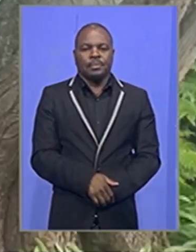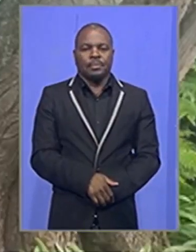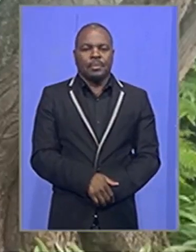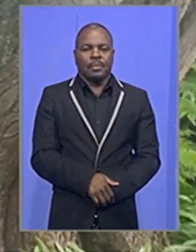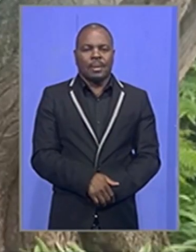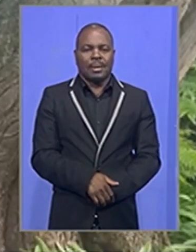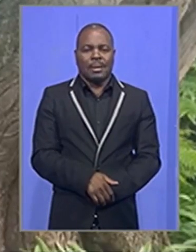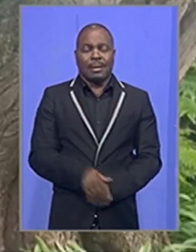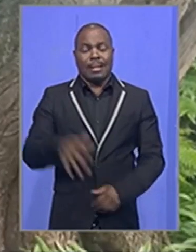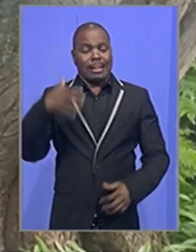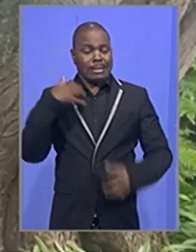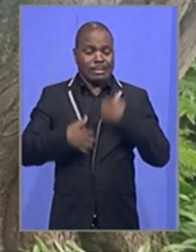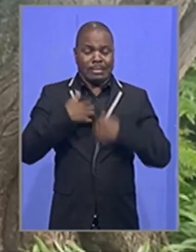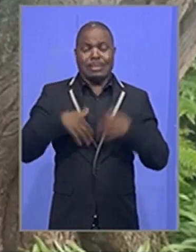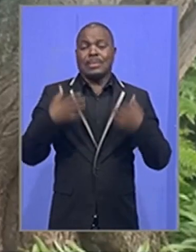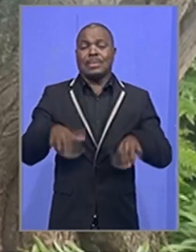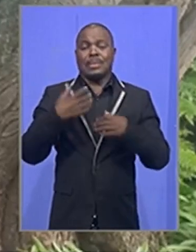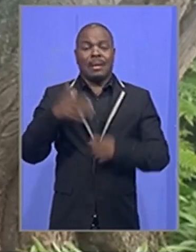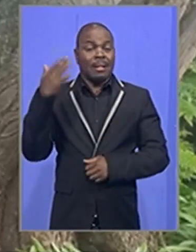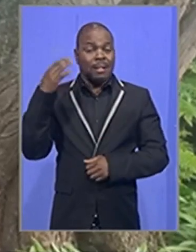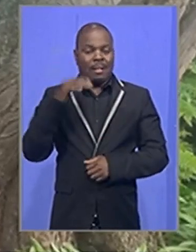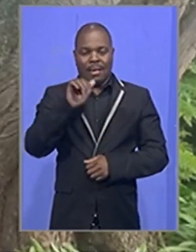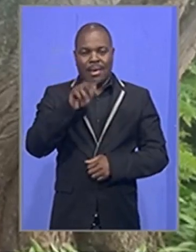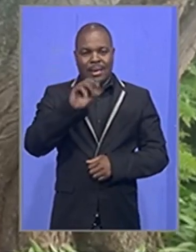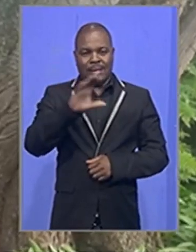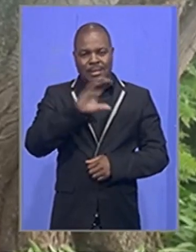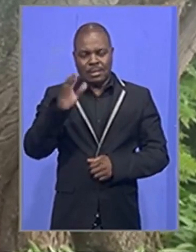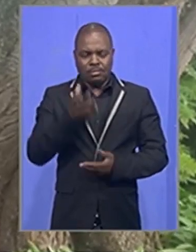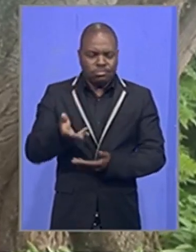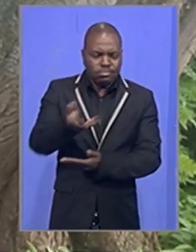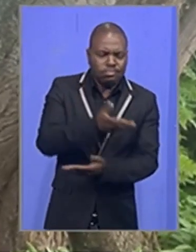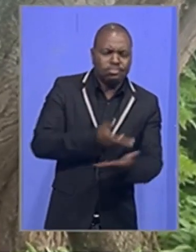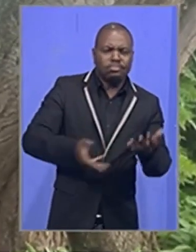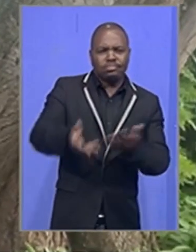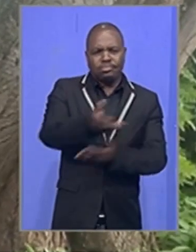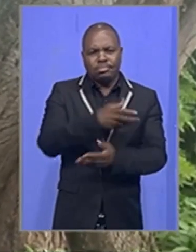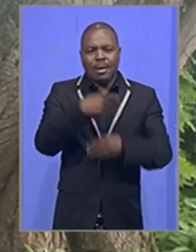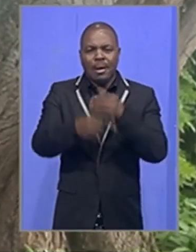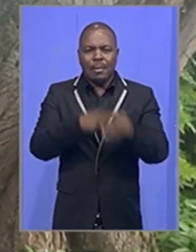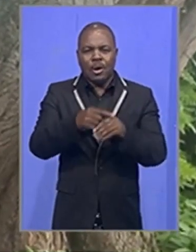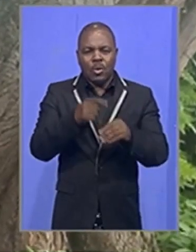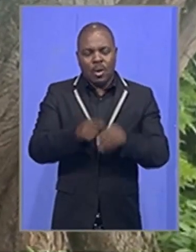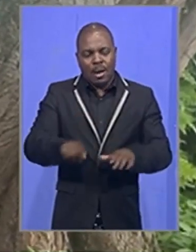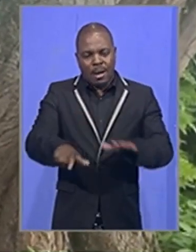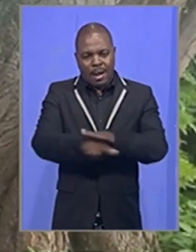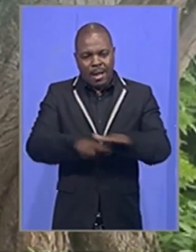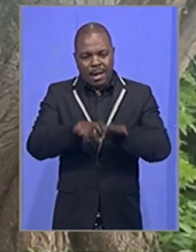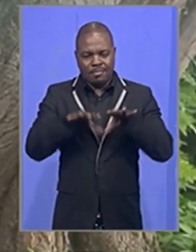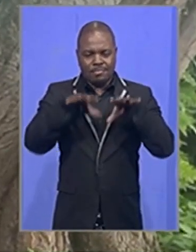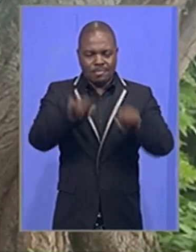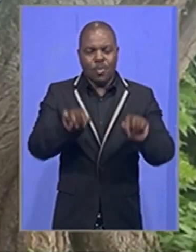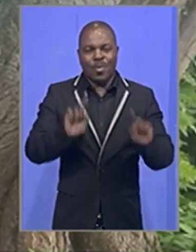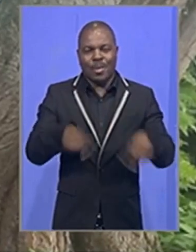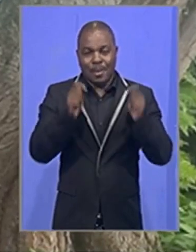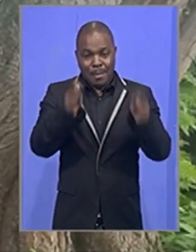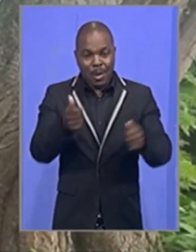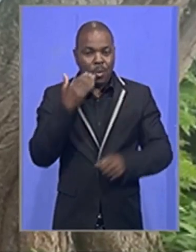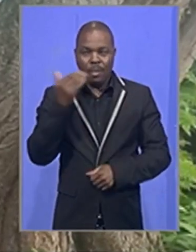There was a lot of excitement when the ANC spoke about land expropriation without compensation at